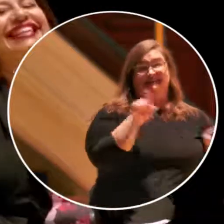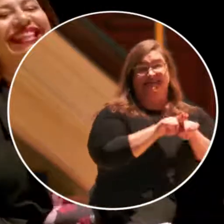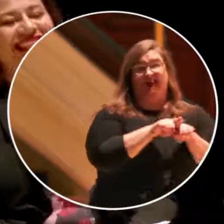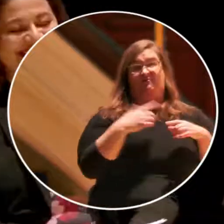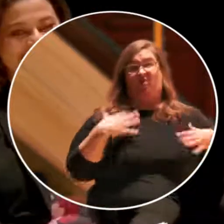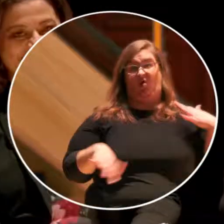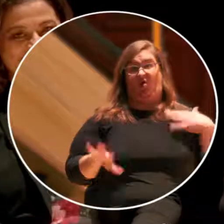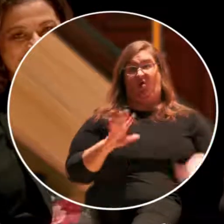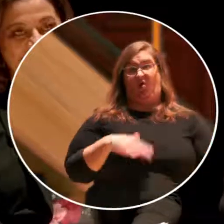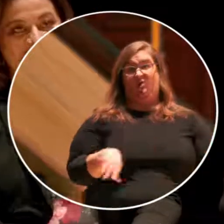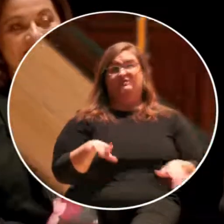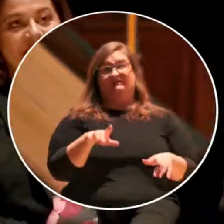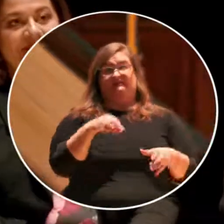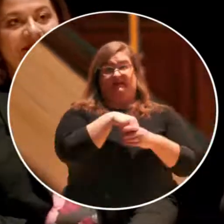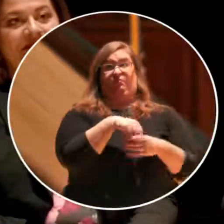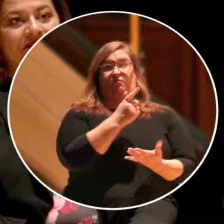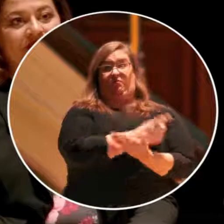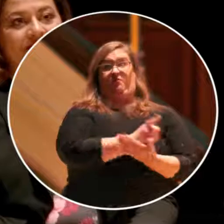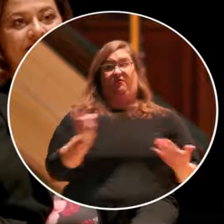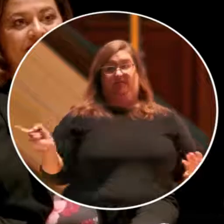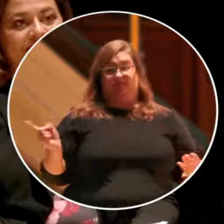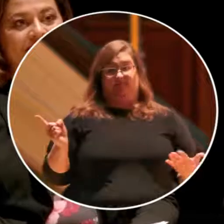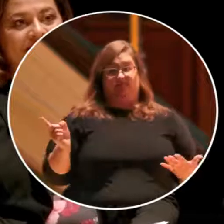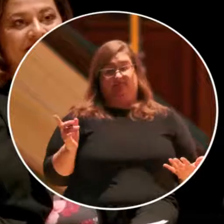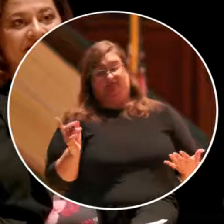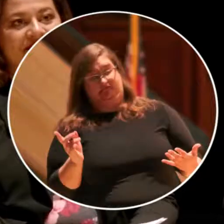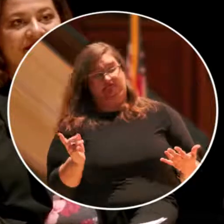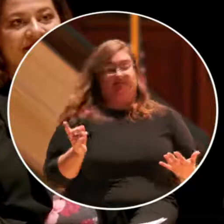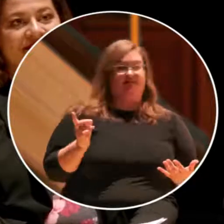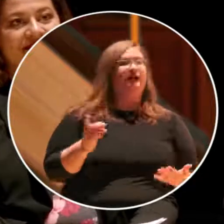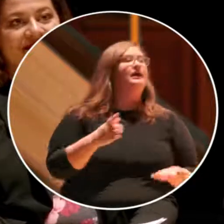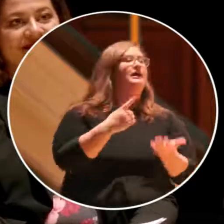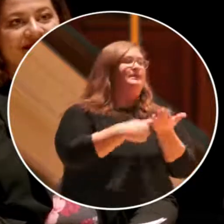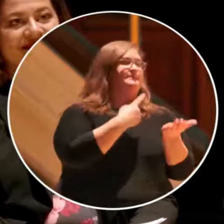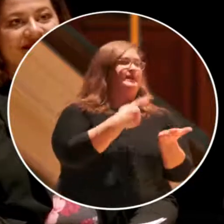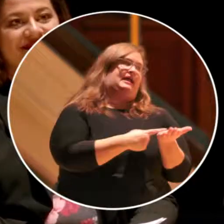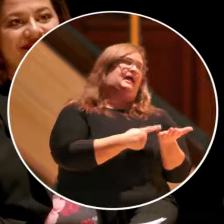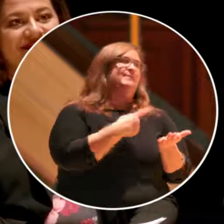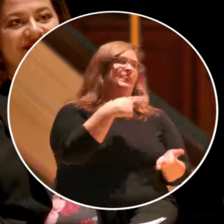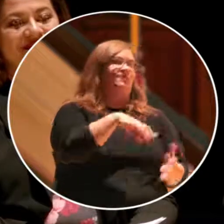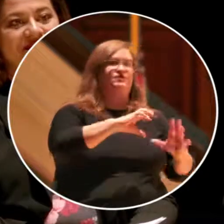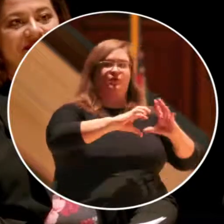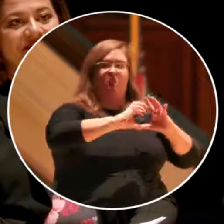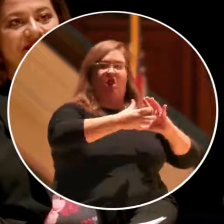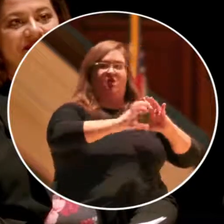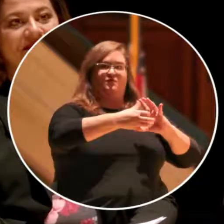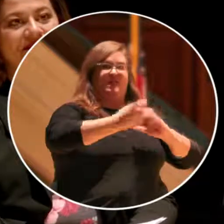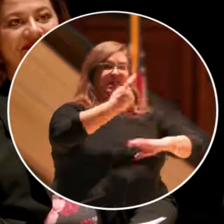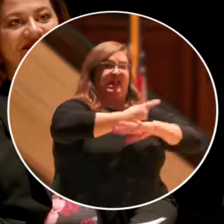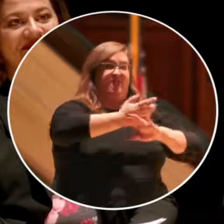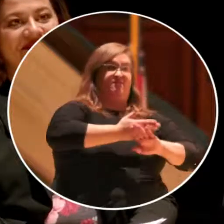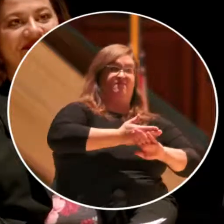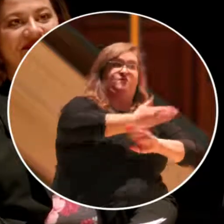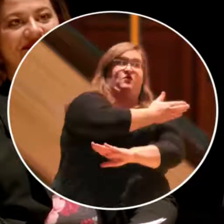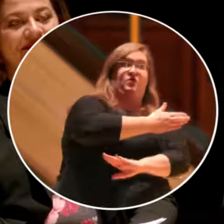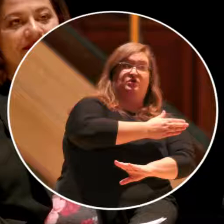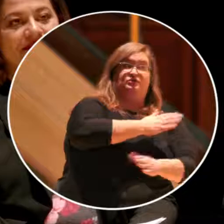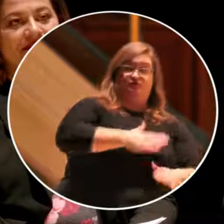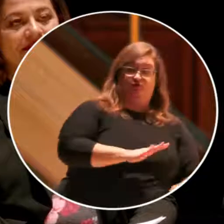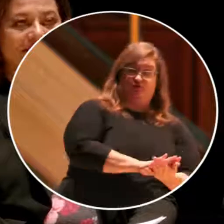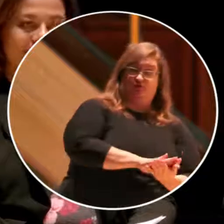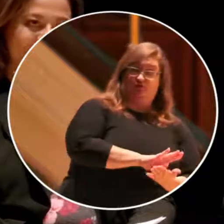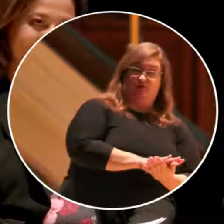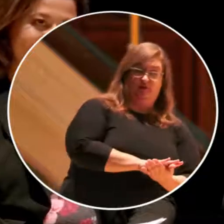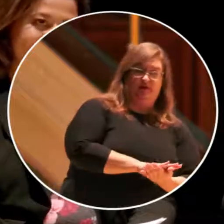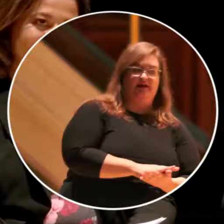That they do laundry almost every day before school and never eat in the morning, and how